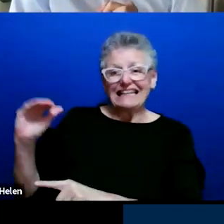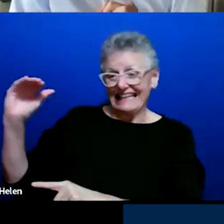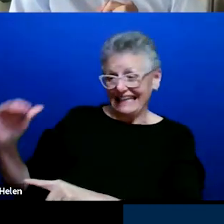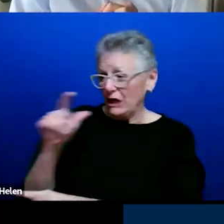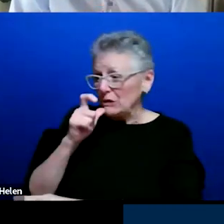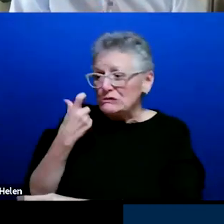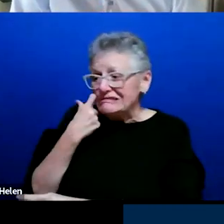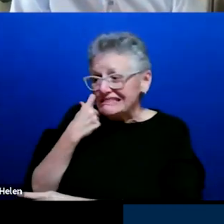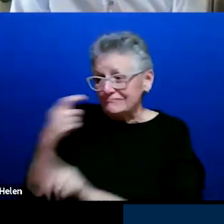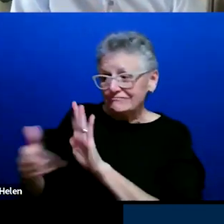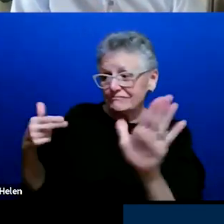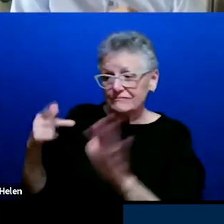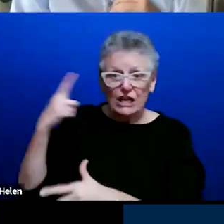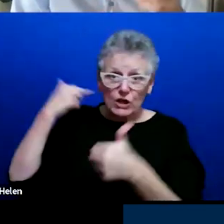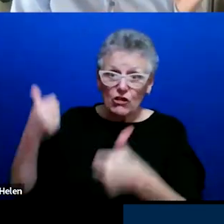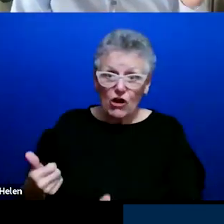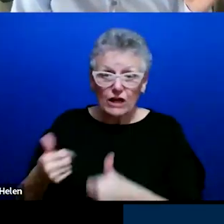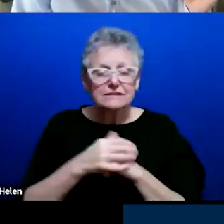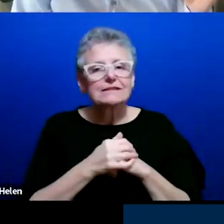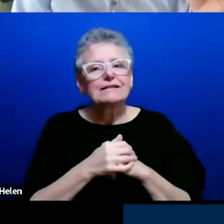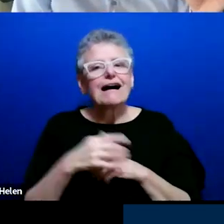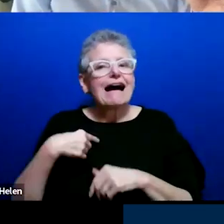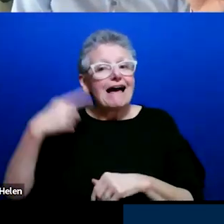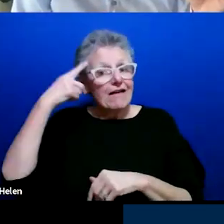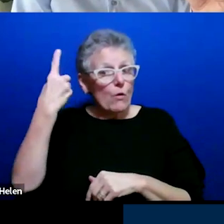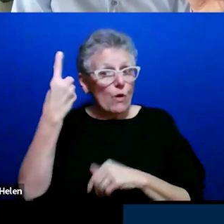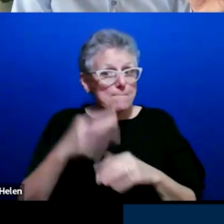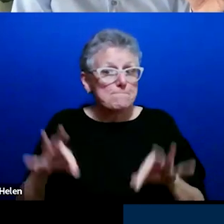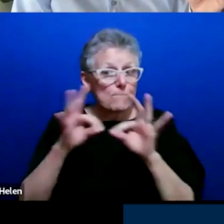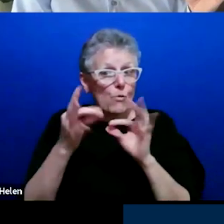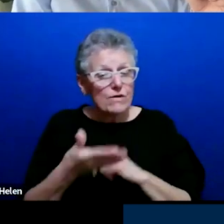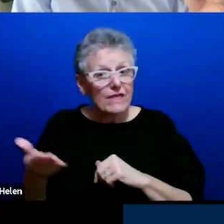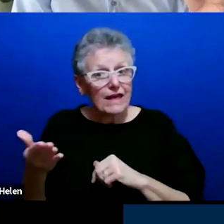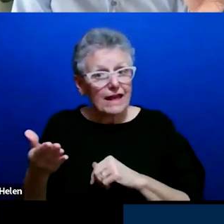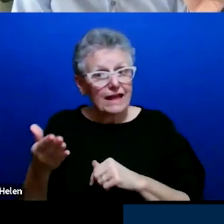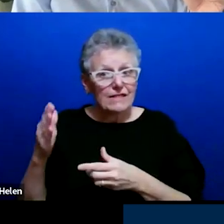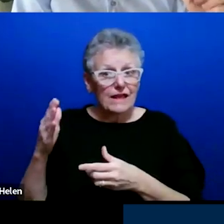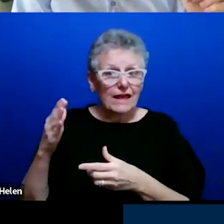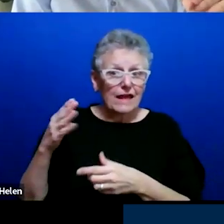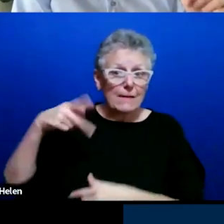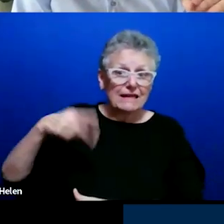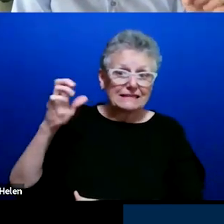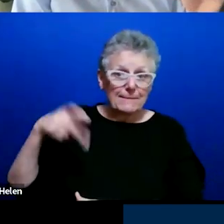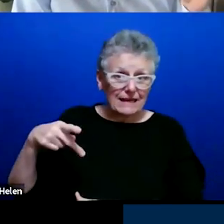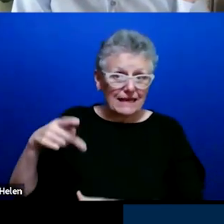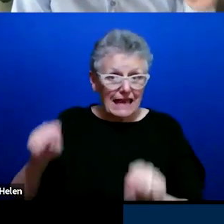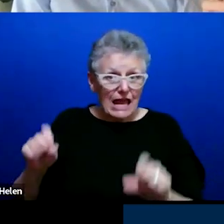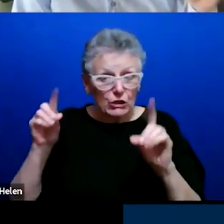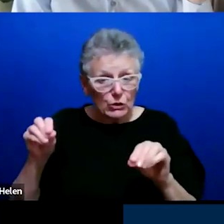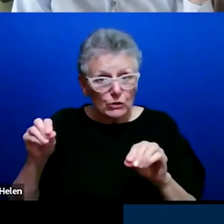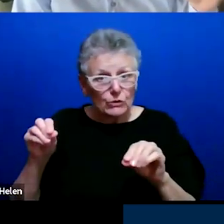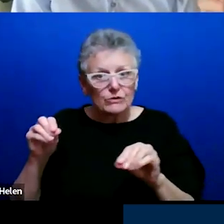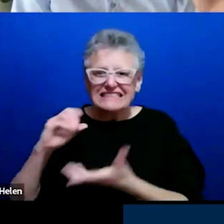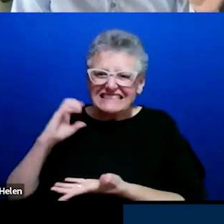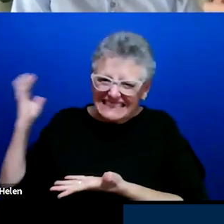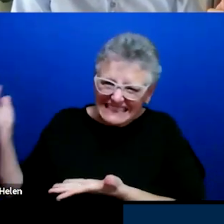diagnosed hearing loss. So I think one of the things that primary care doctors can do is to maximize